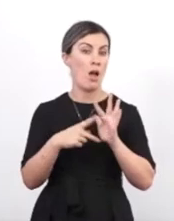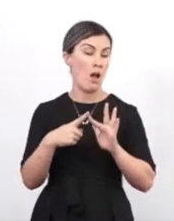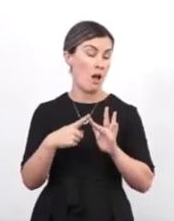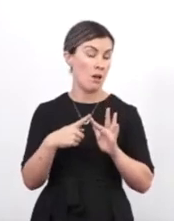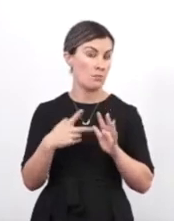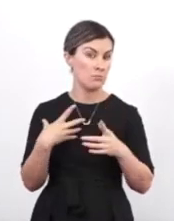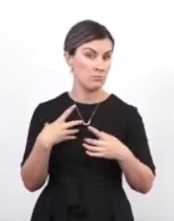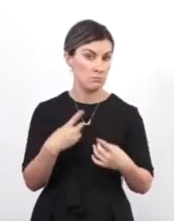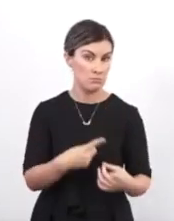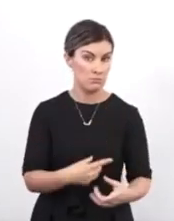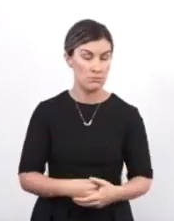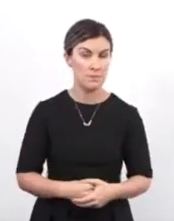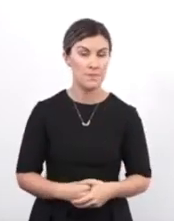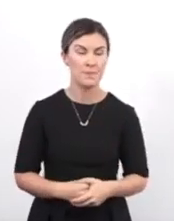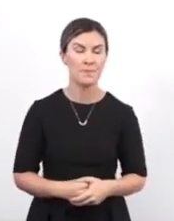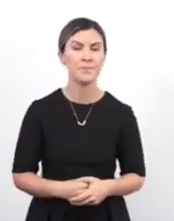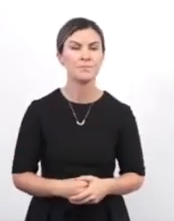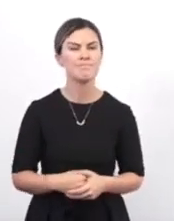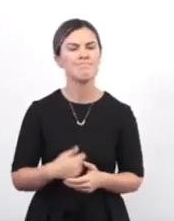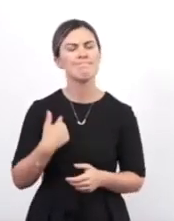foreshadowed?